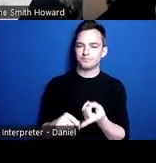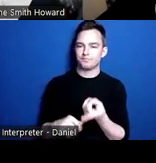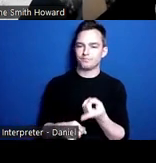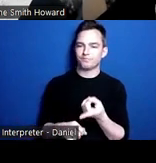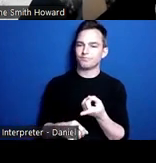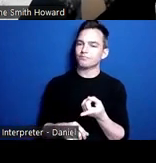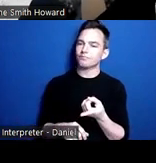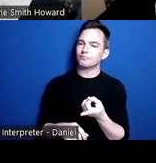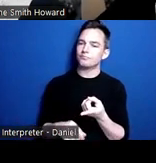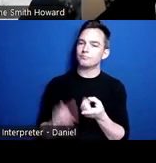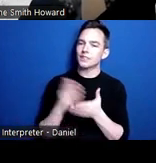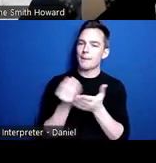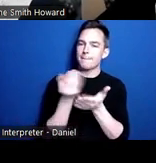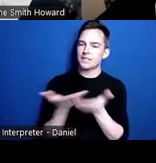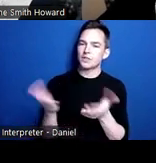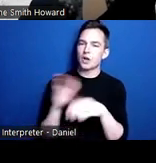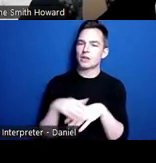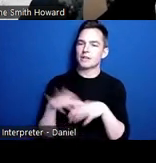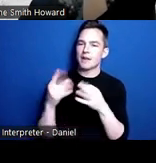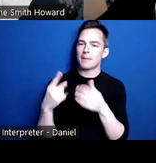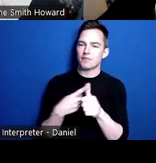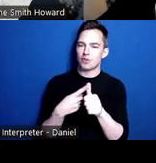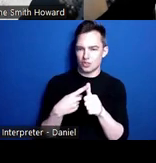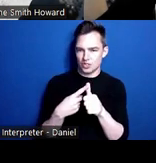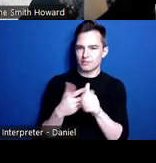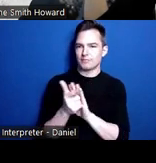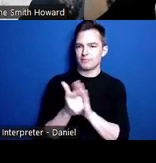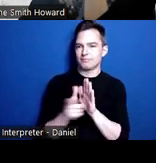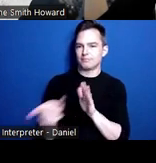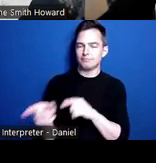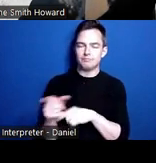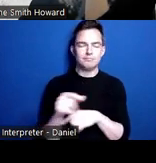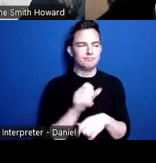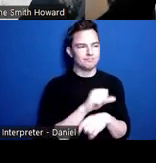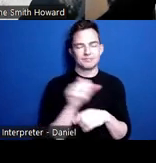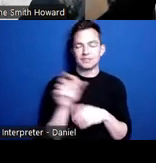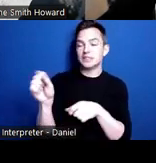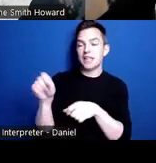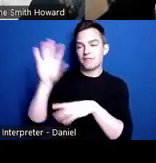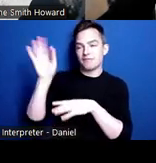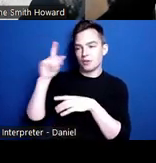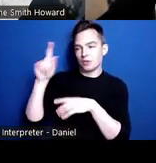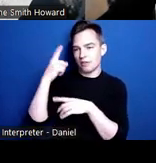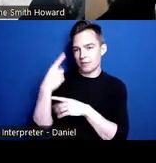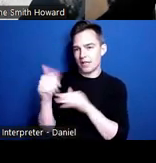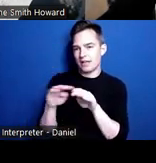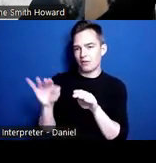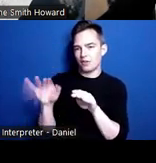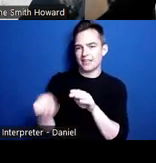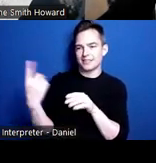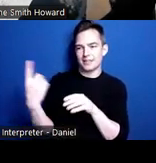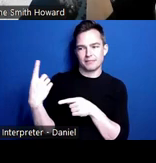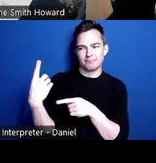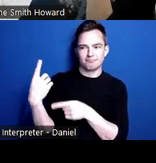to some material on the Family First. Yeah, that is. At the federal government level, that's something that they've been